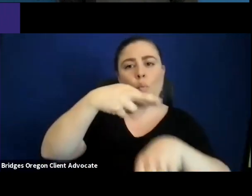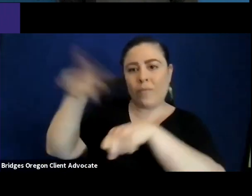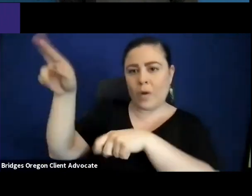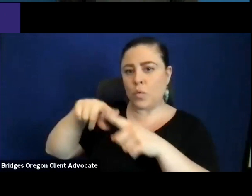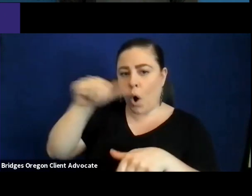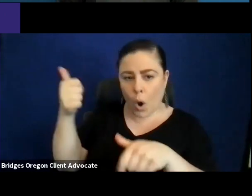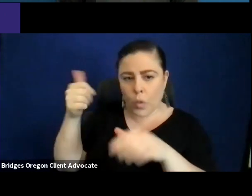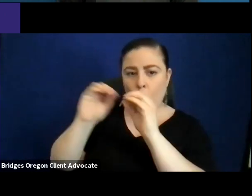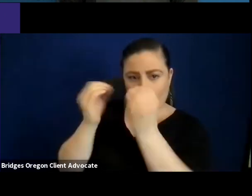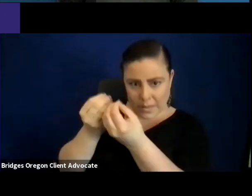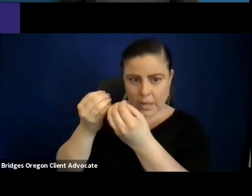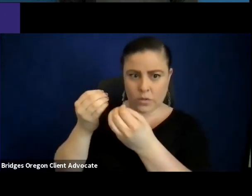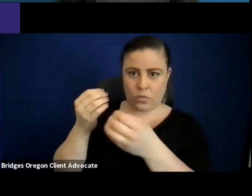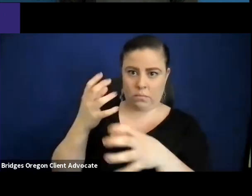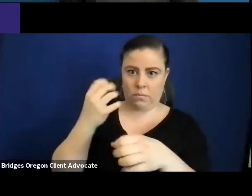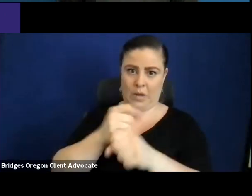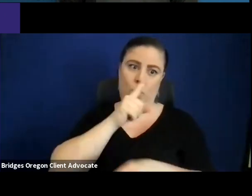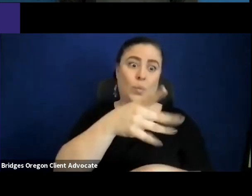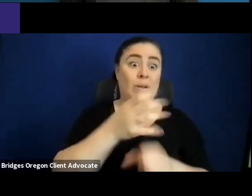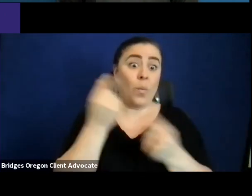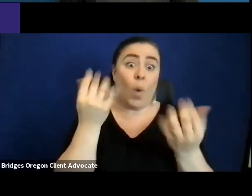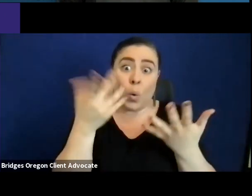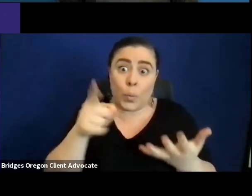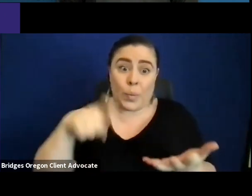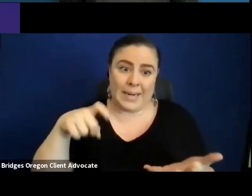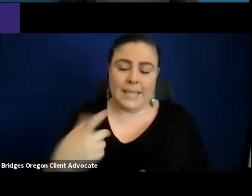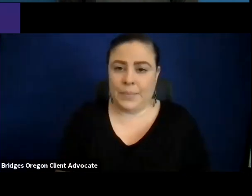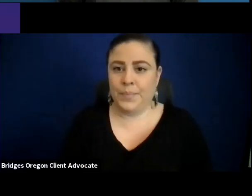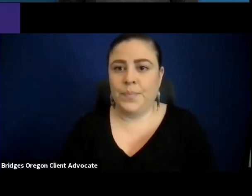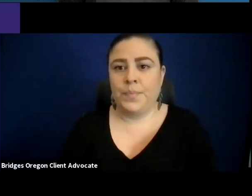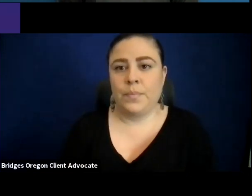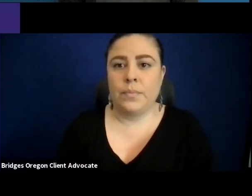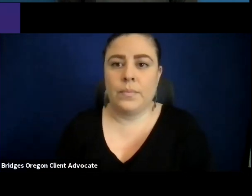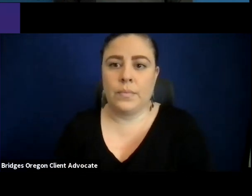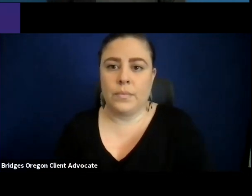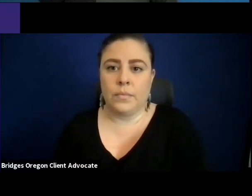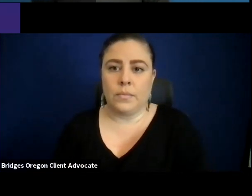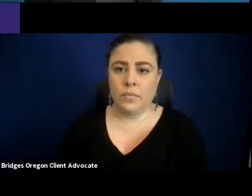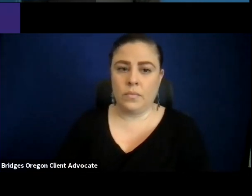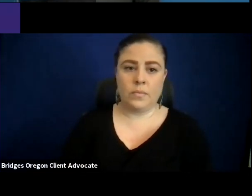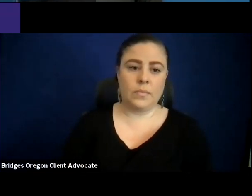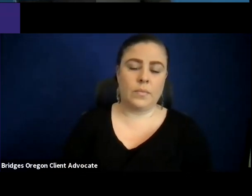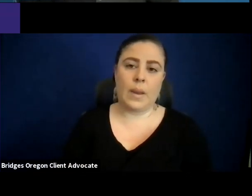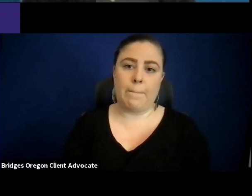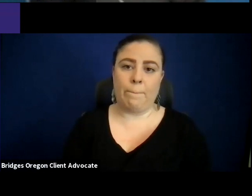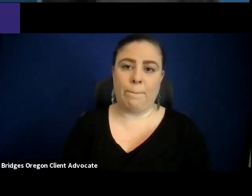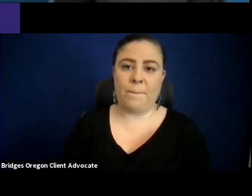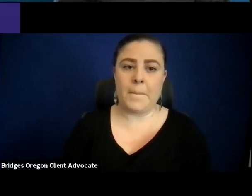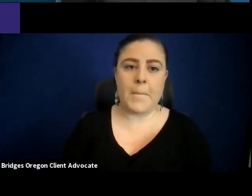sure that we can contact somebody that can. We'll refer you to an agency to get what you need.